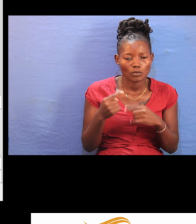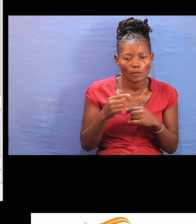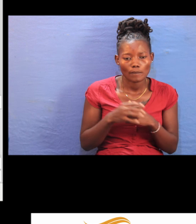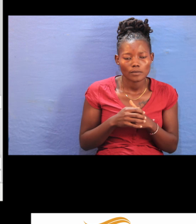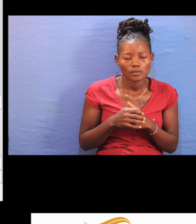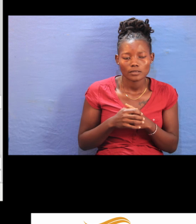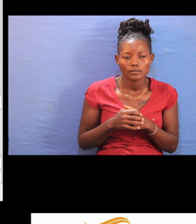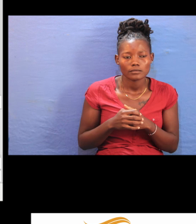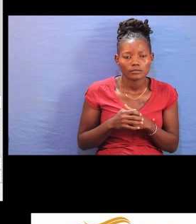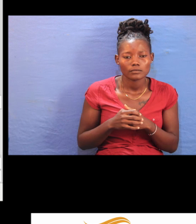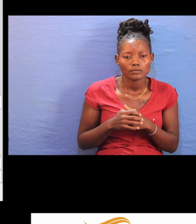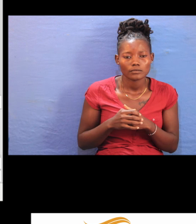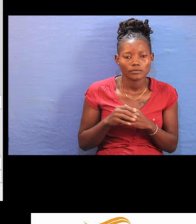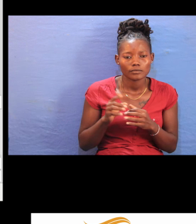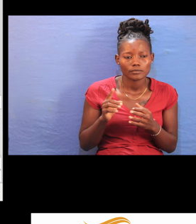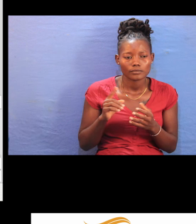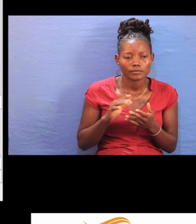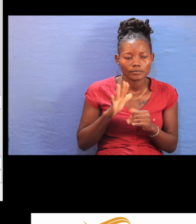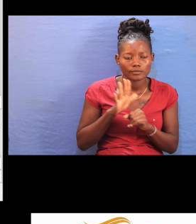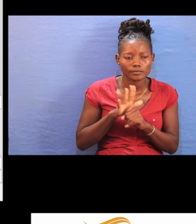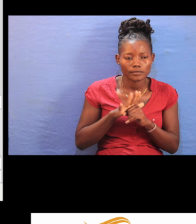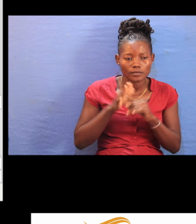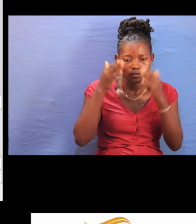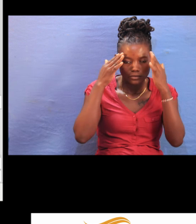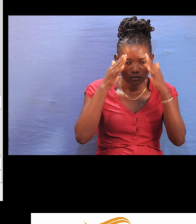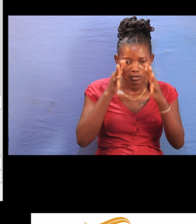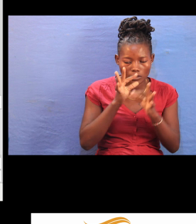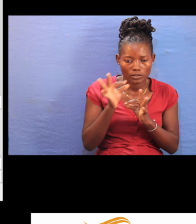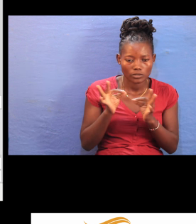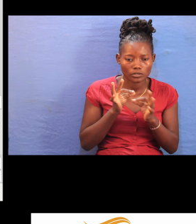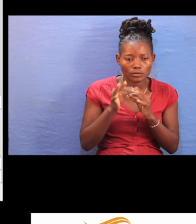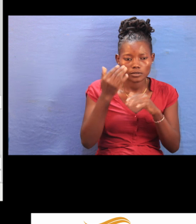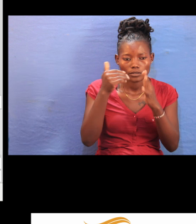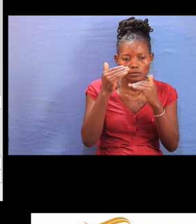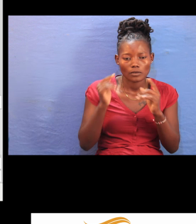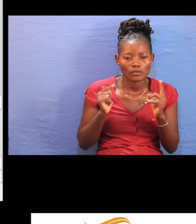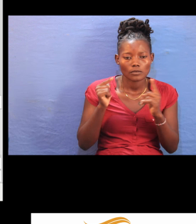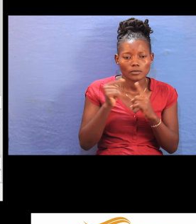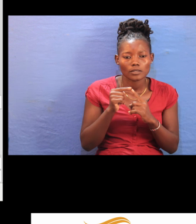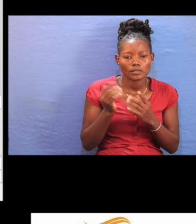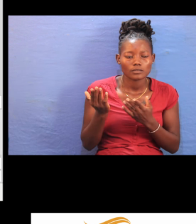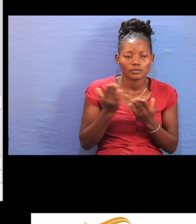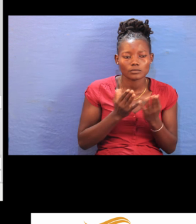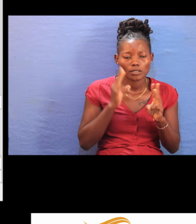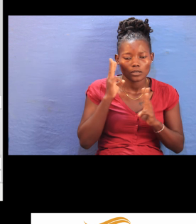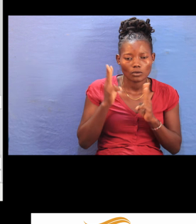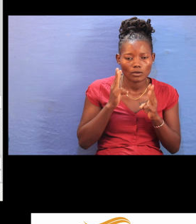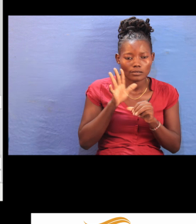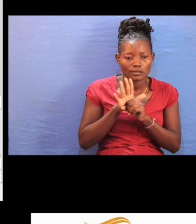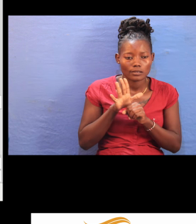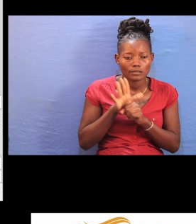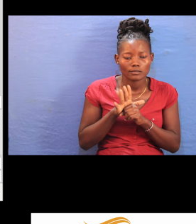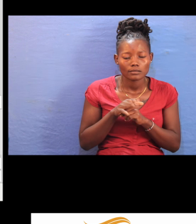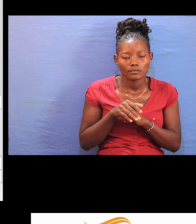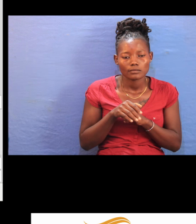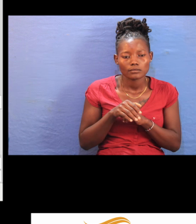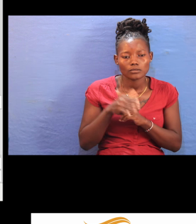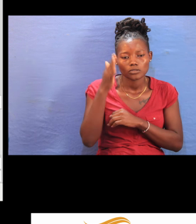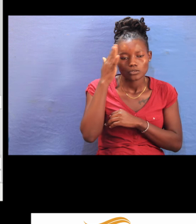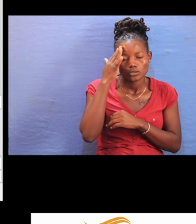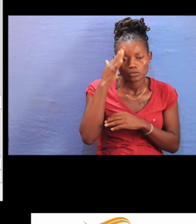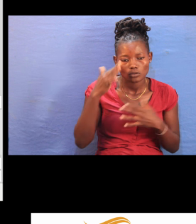paper. Too much focus on a specific performance goal can create anxiety. So,